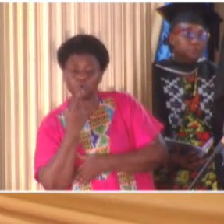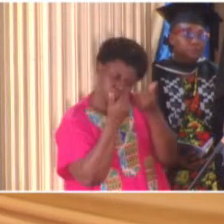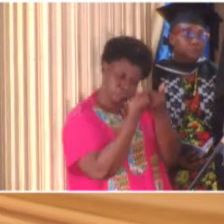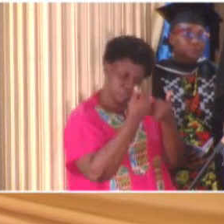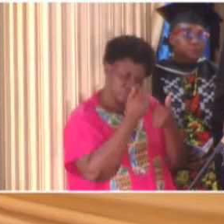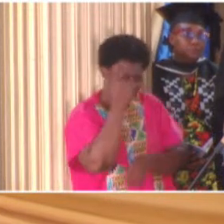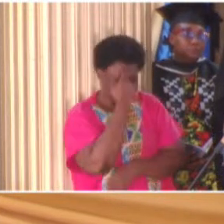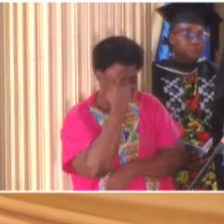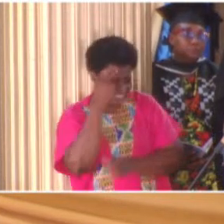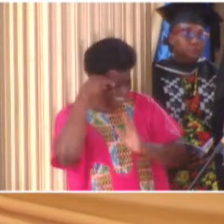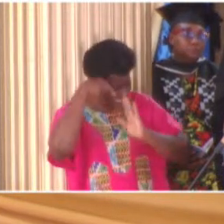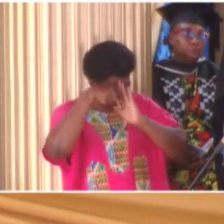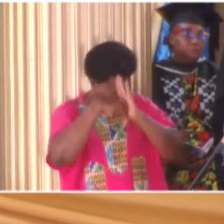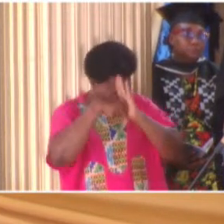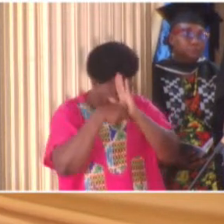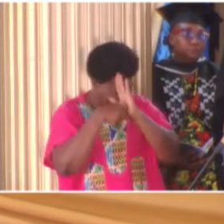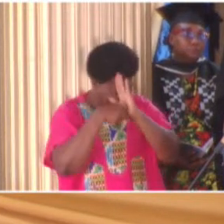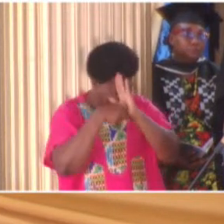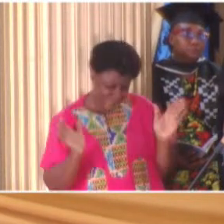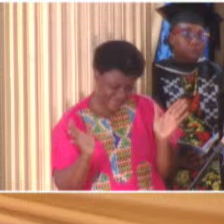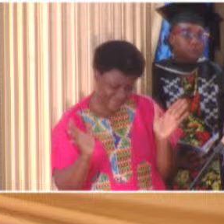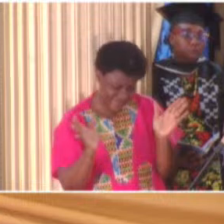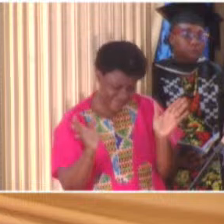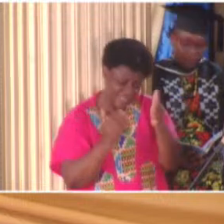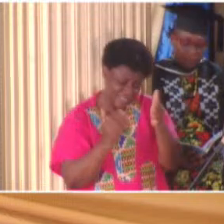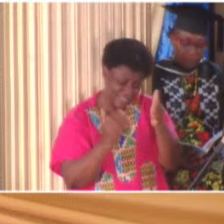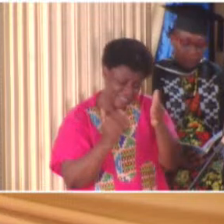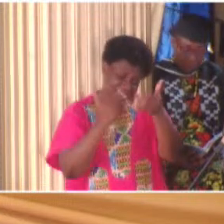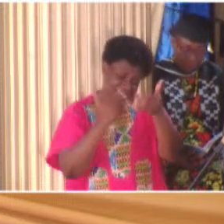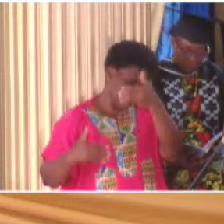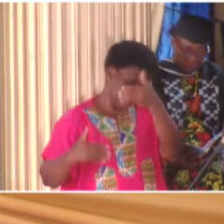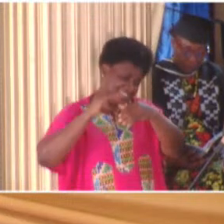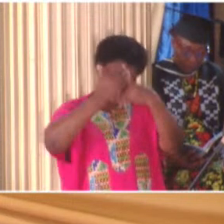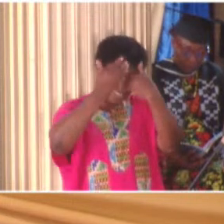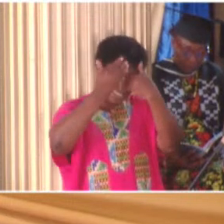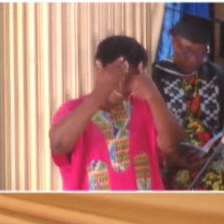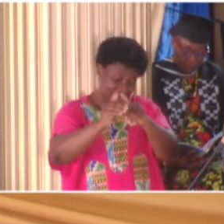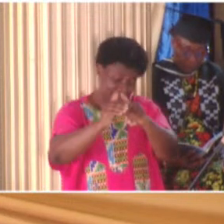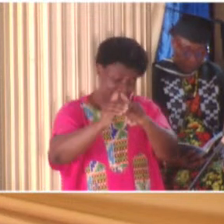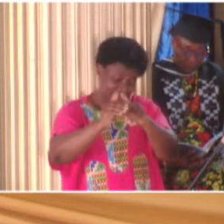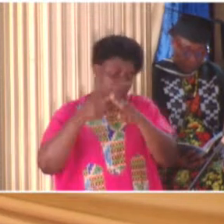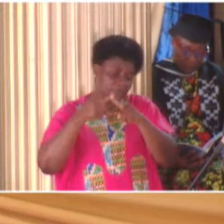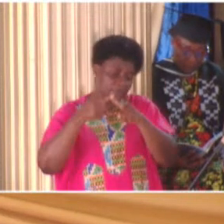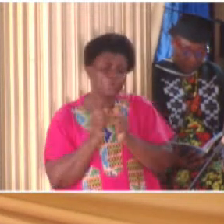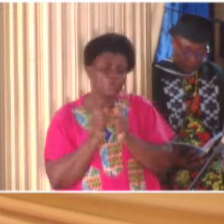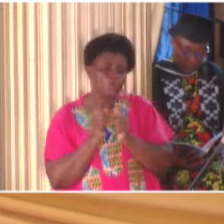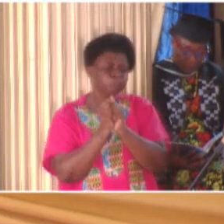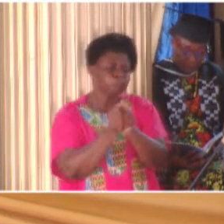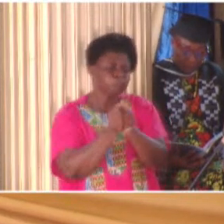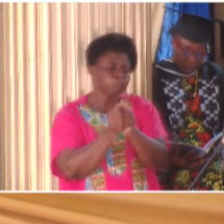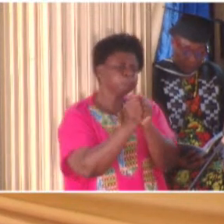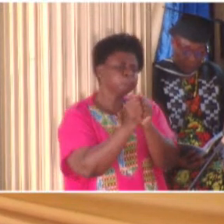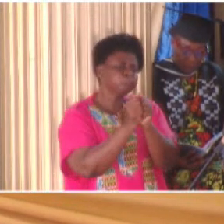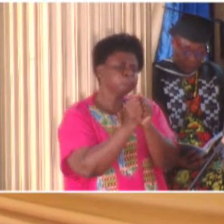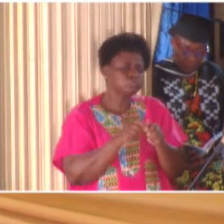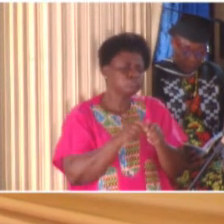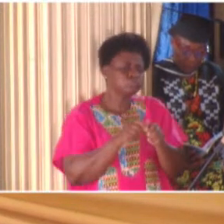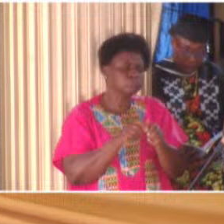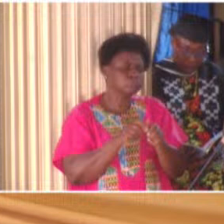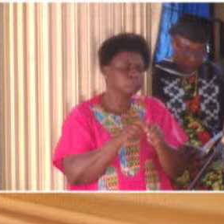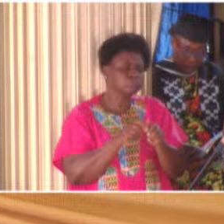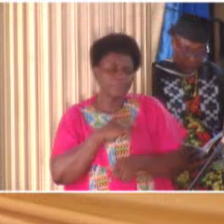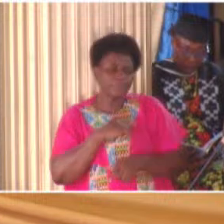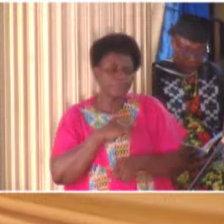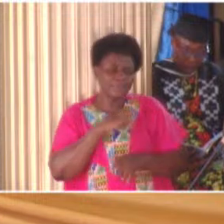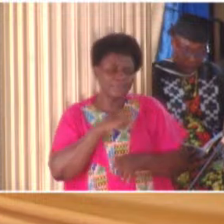think critically and pushed us beyond our limits, to our friends who walked this journey with us, sharing in our laughter